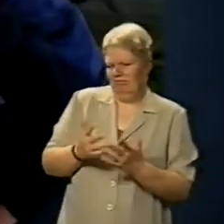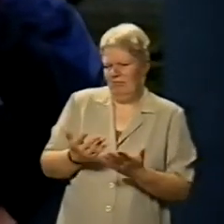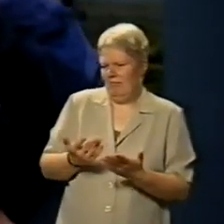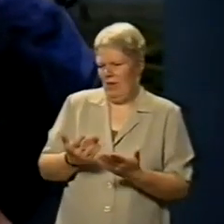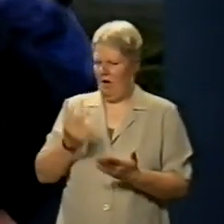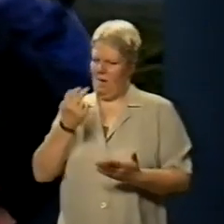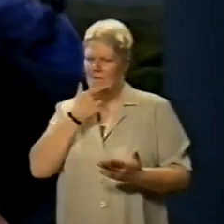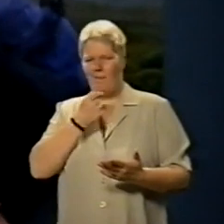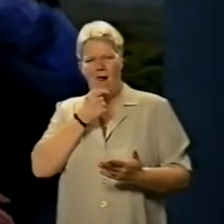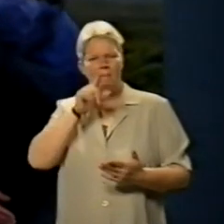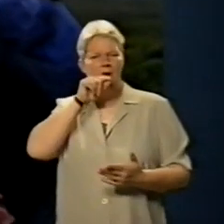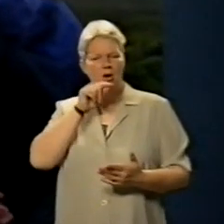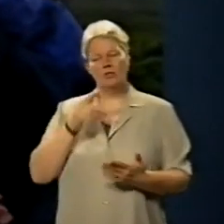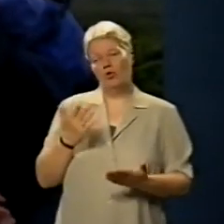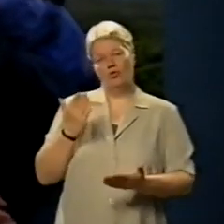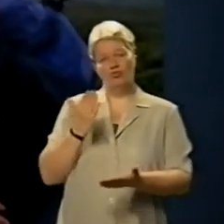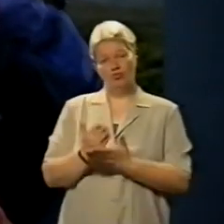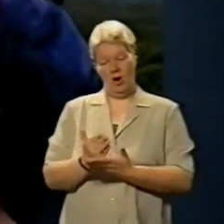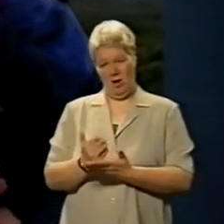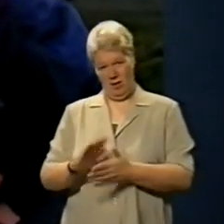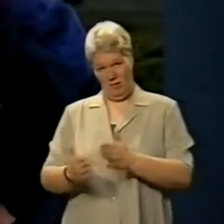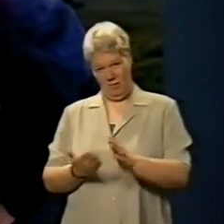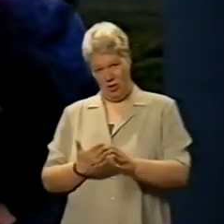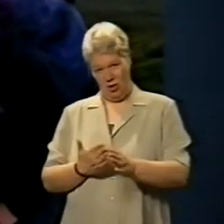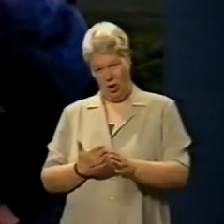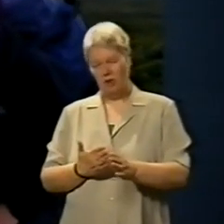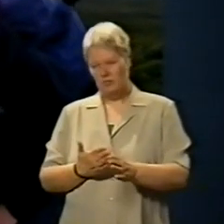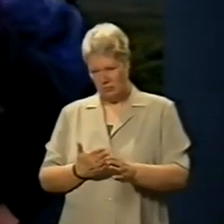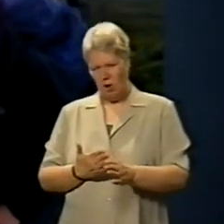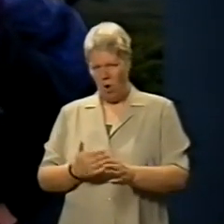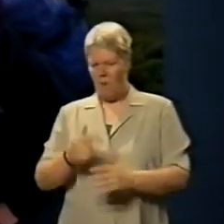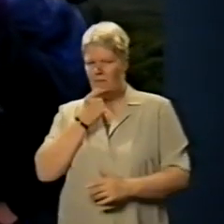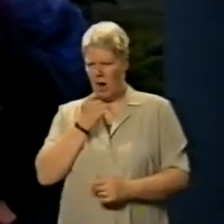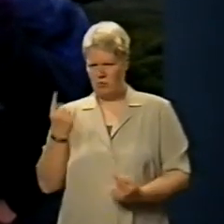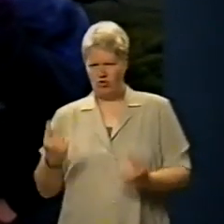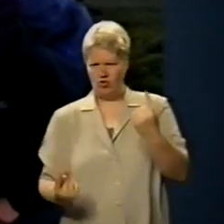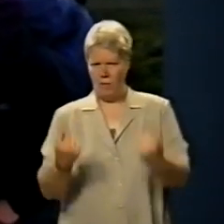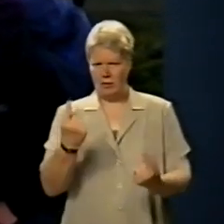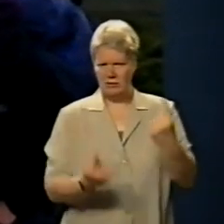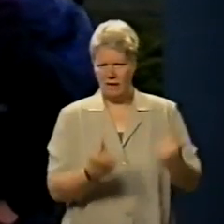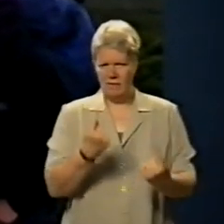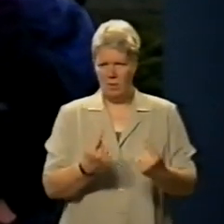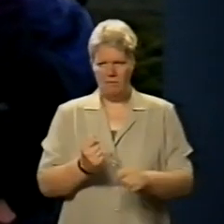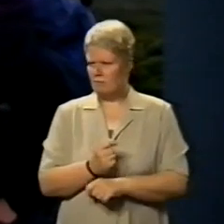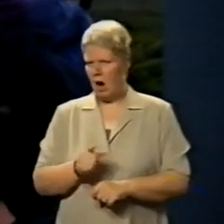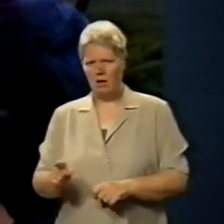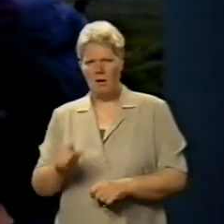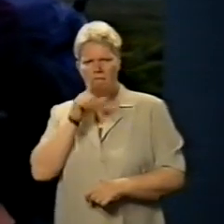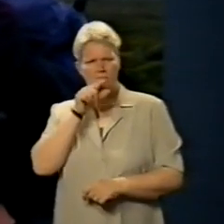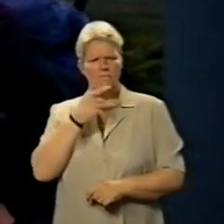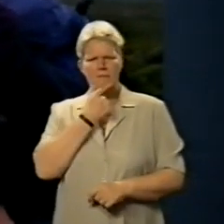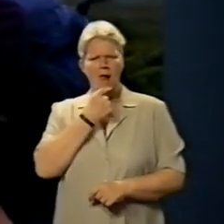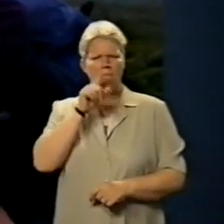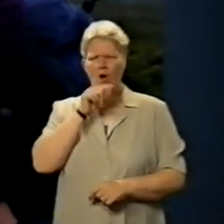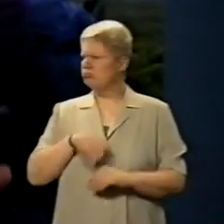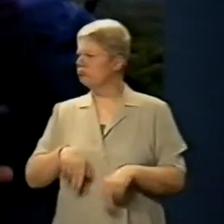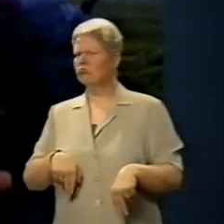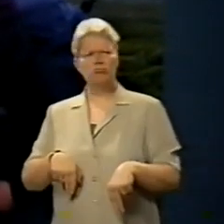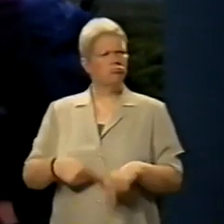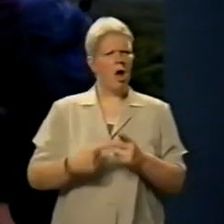booming? Well, they're very, very competitive. So we want to try and make the males, if they think there's another male here that's booming better than them,